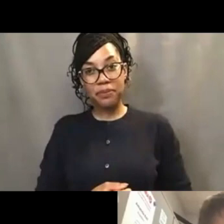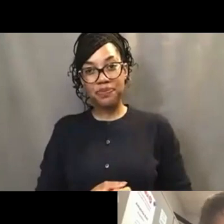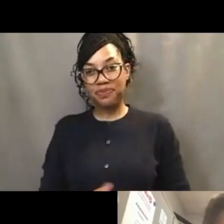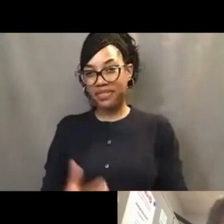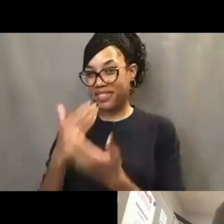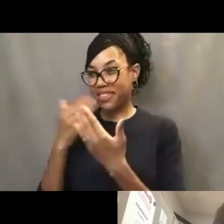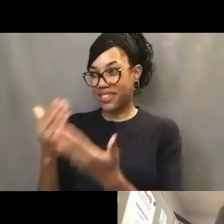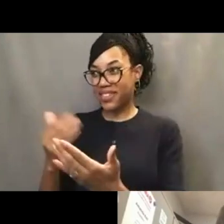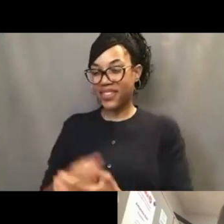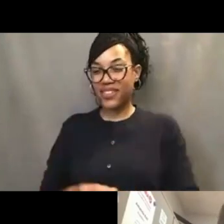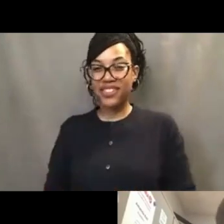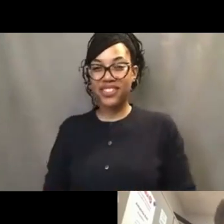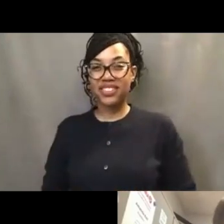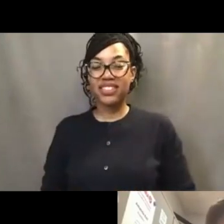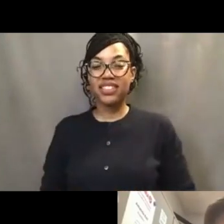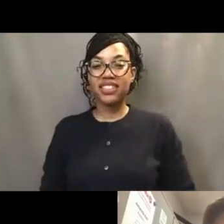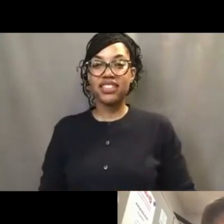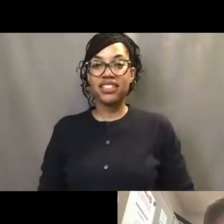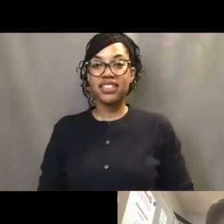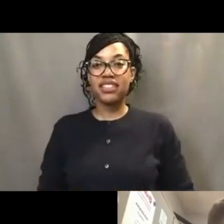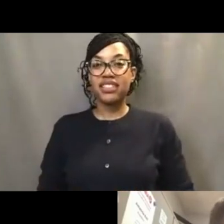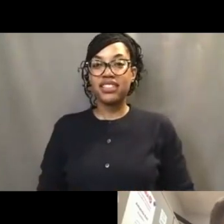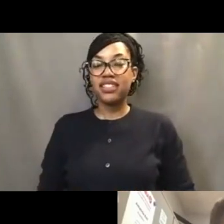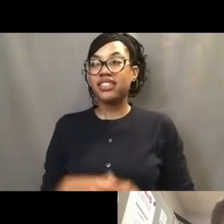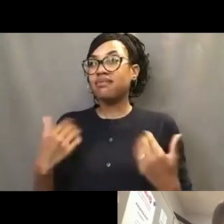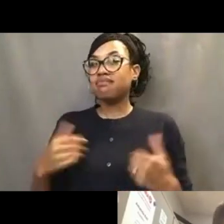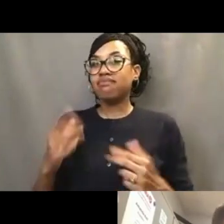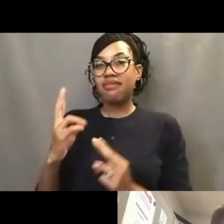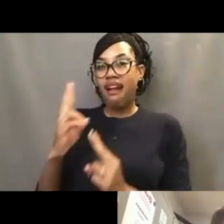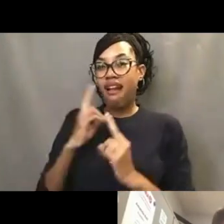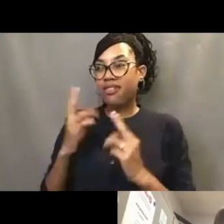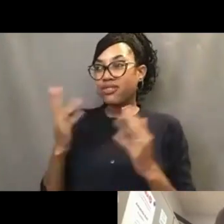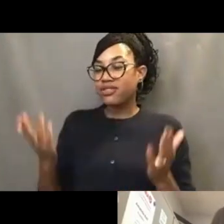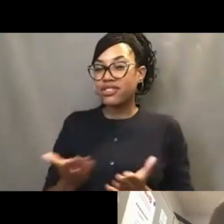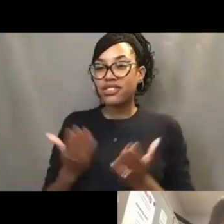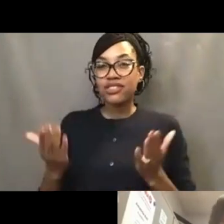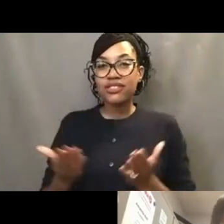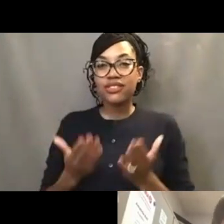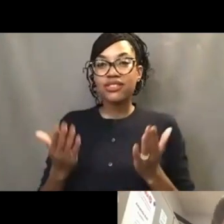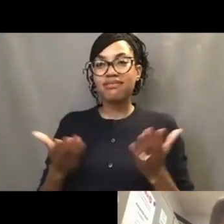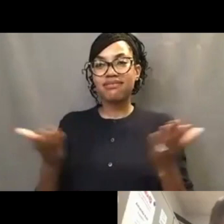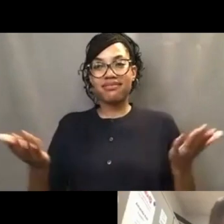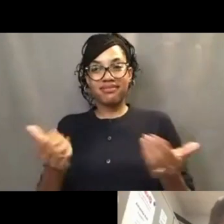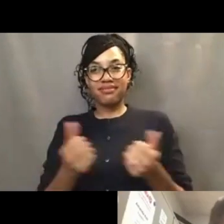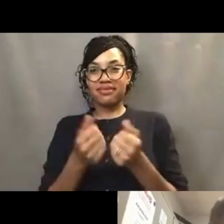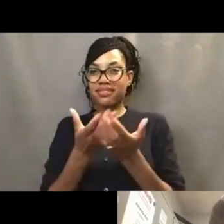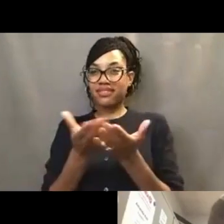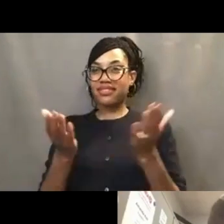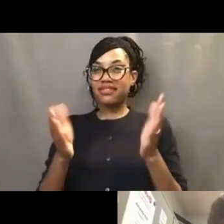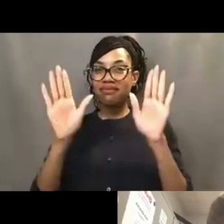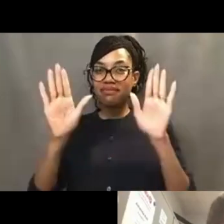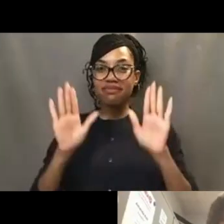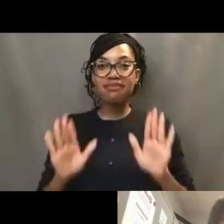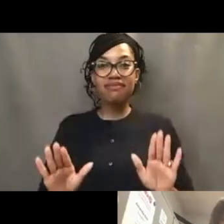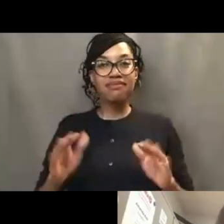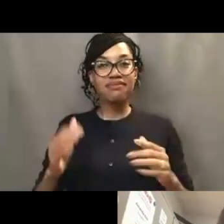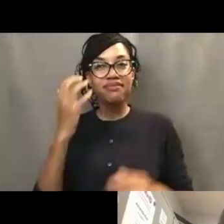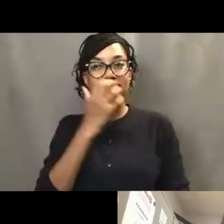you. I am honored to be here among so many incredible